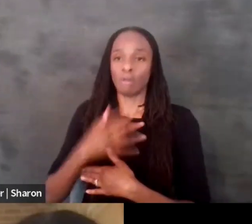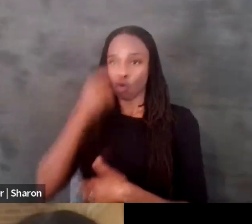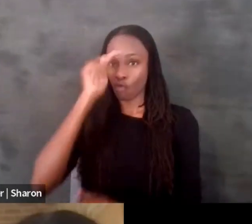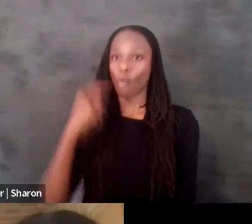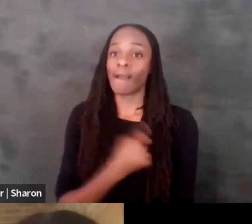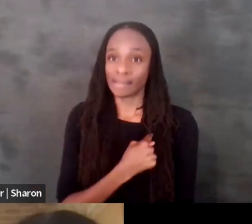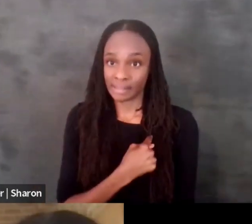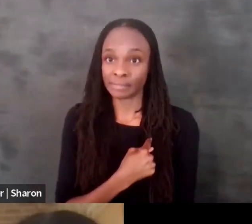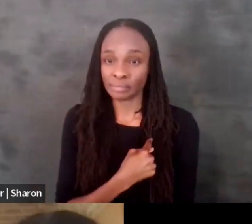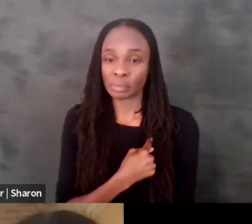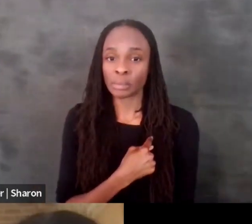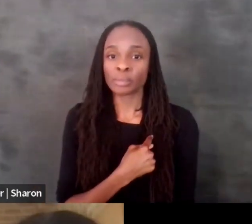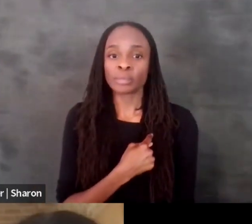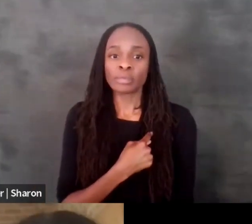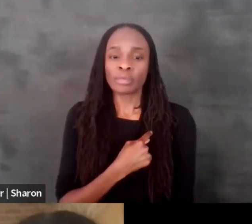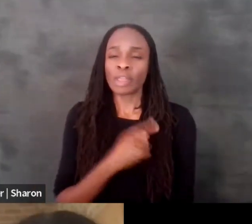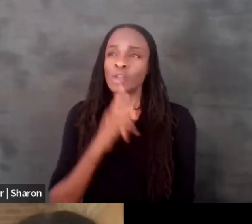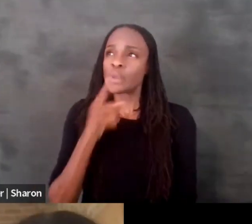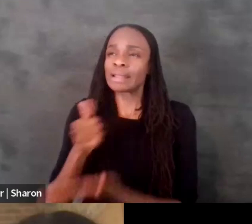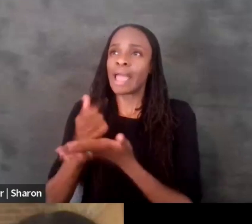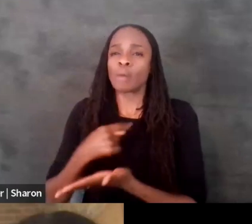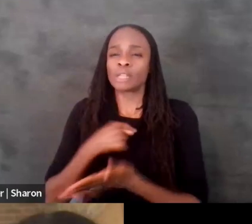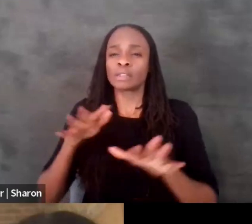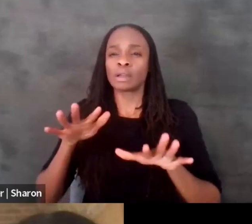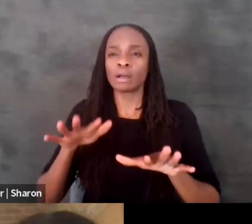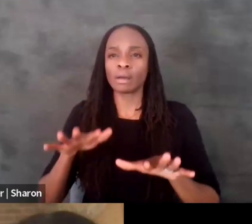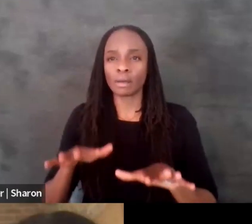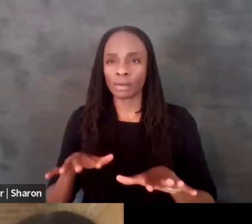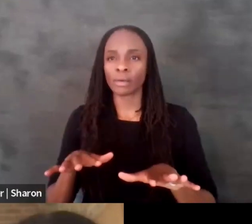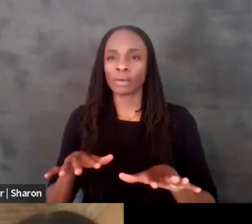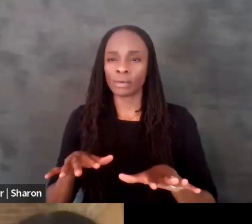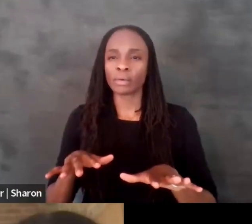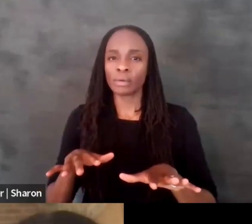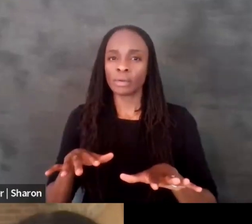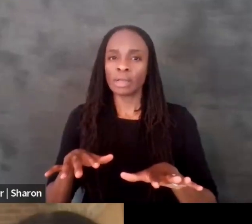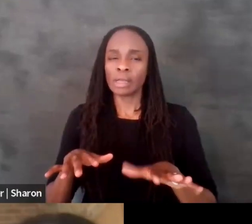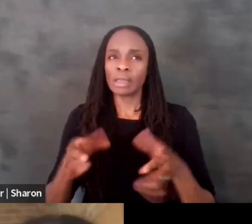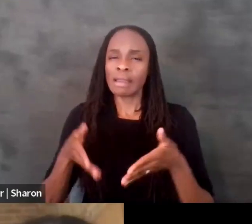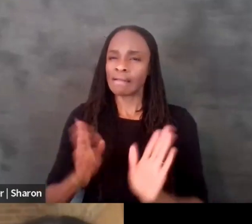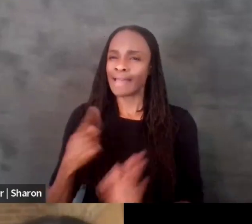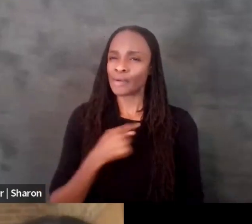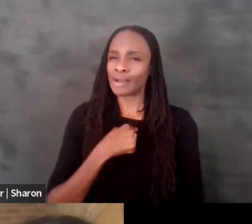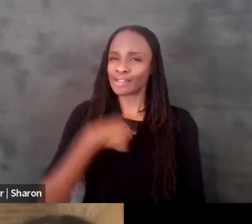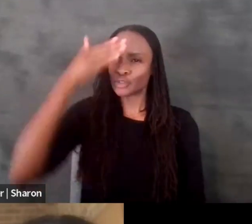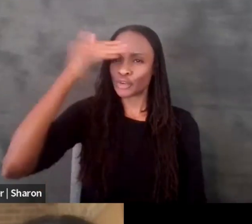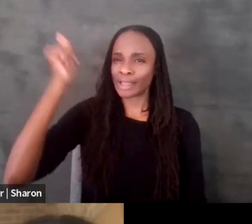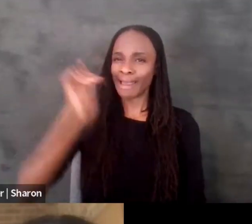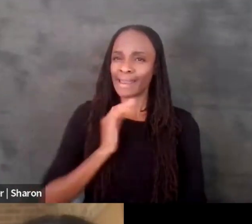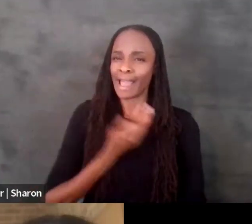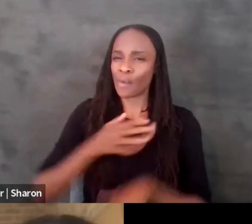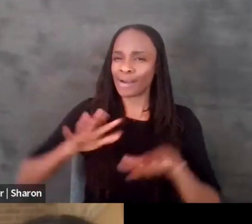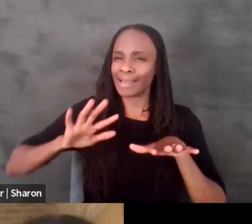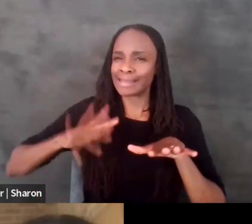us. mm, It calmed us down. It kind of let us forget our